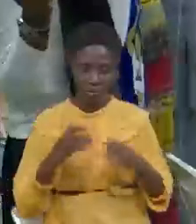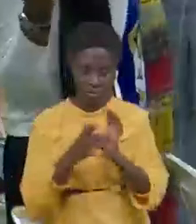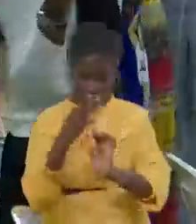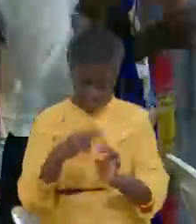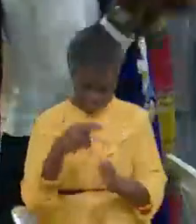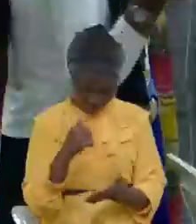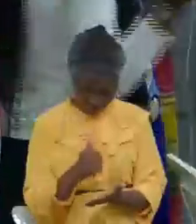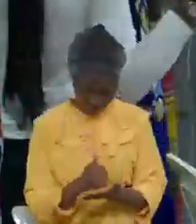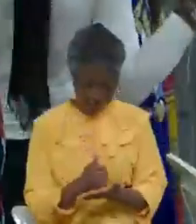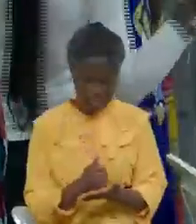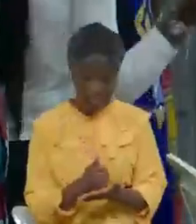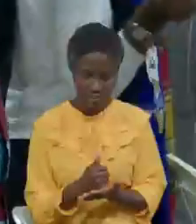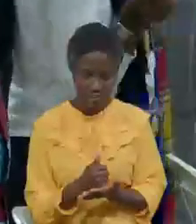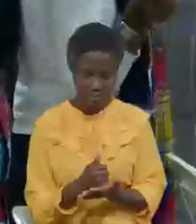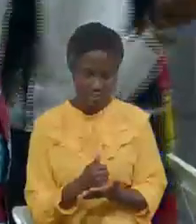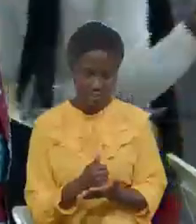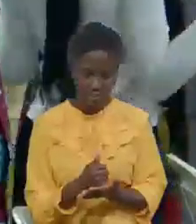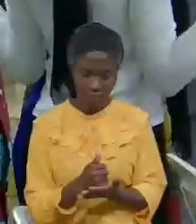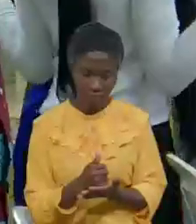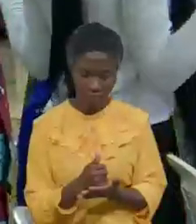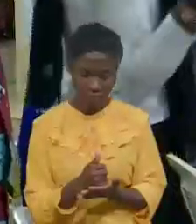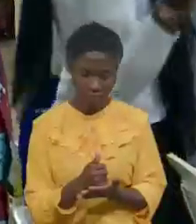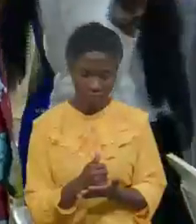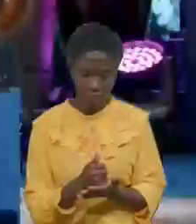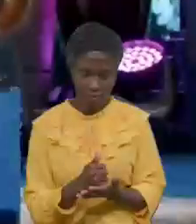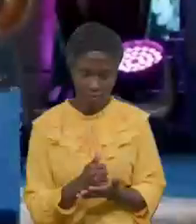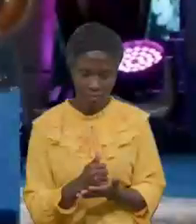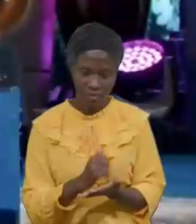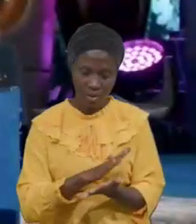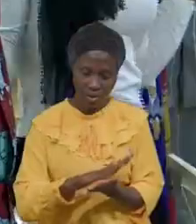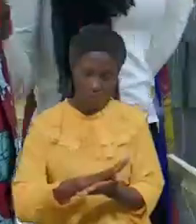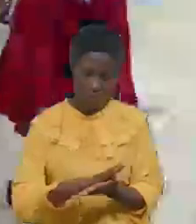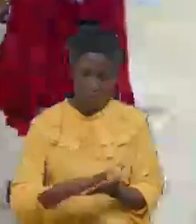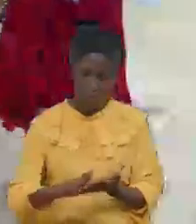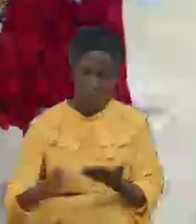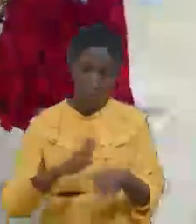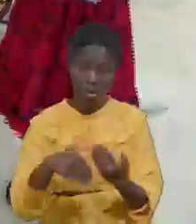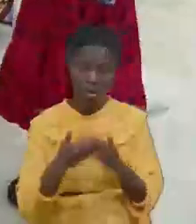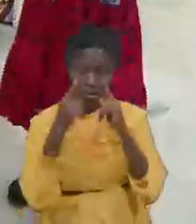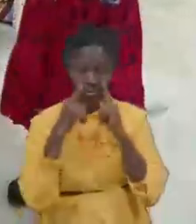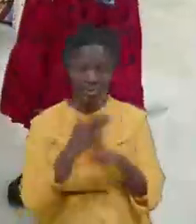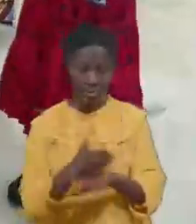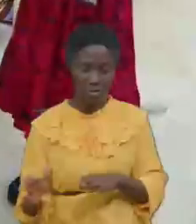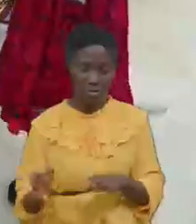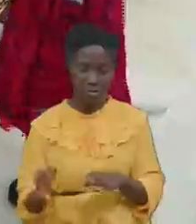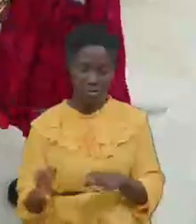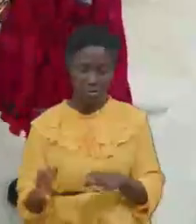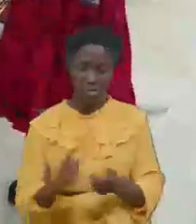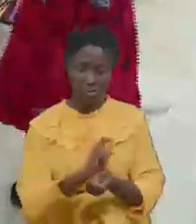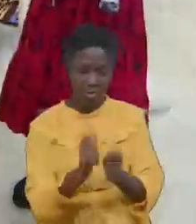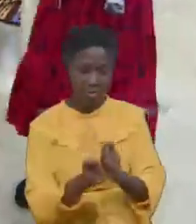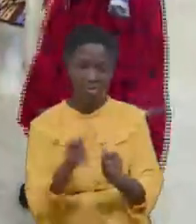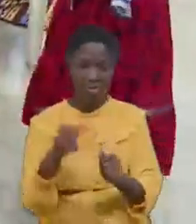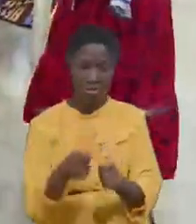Jesus' name. Wipe all the tears away. Change everything